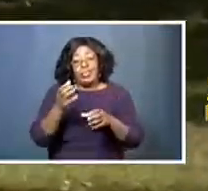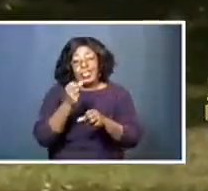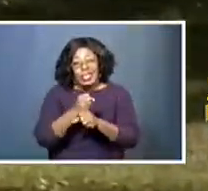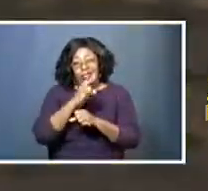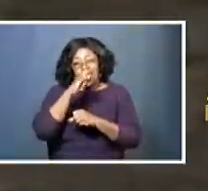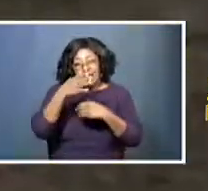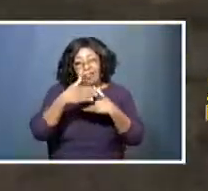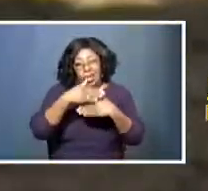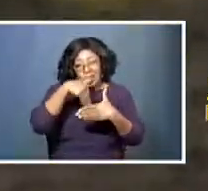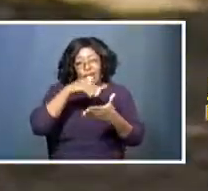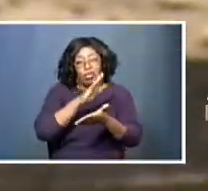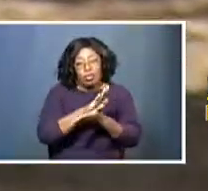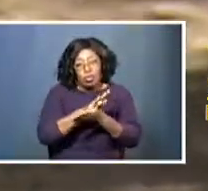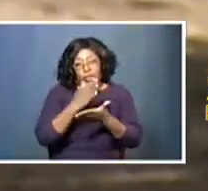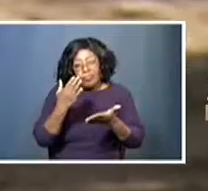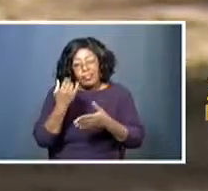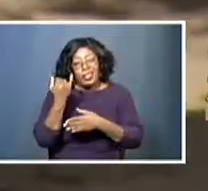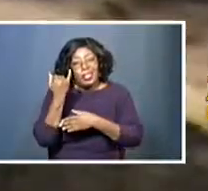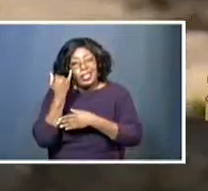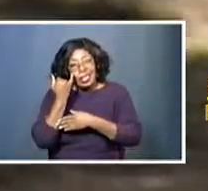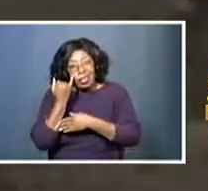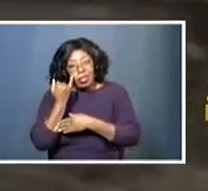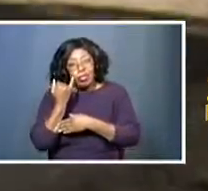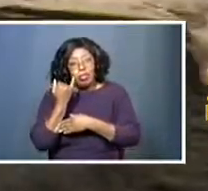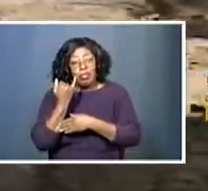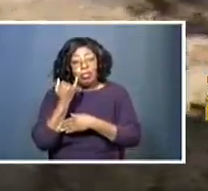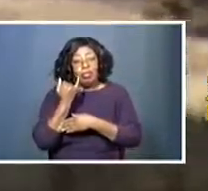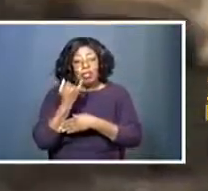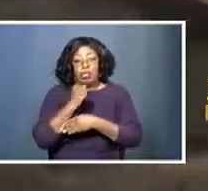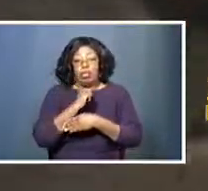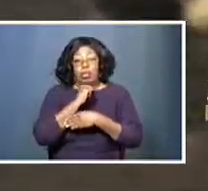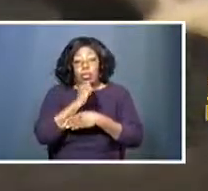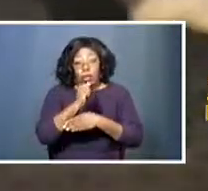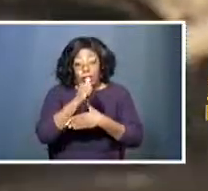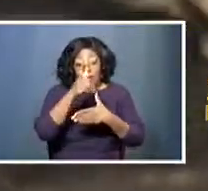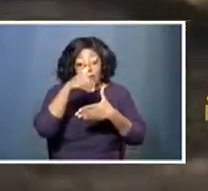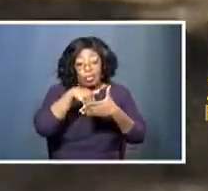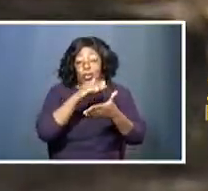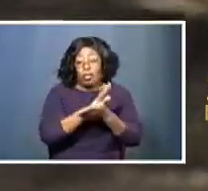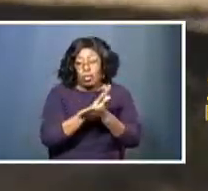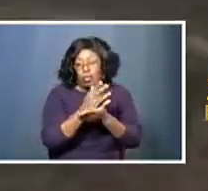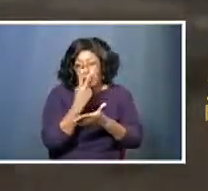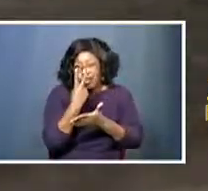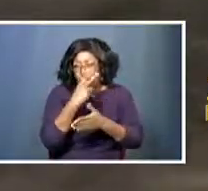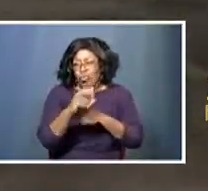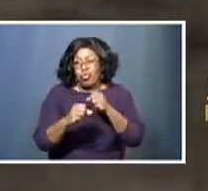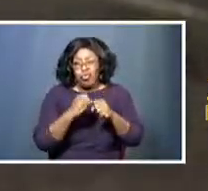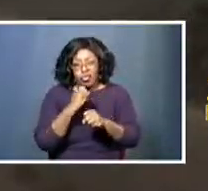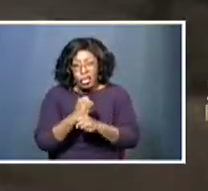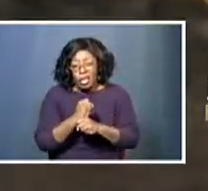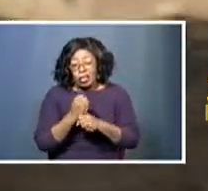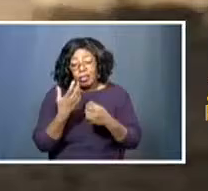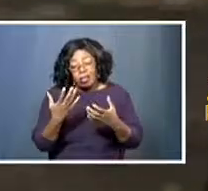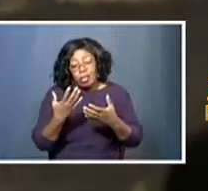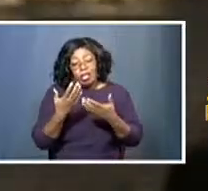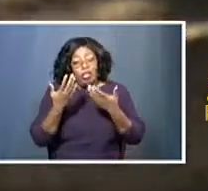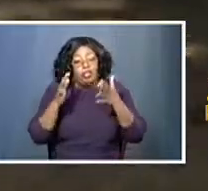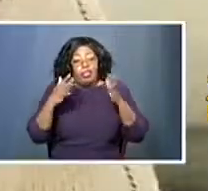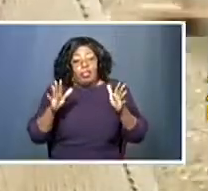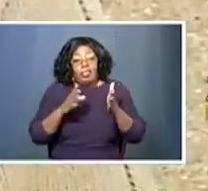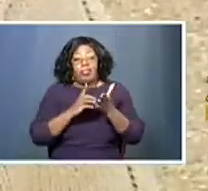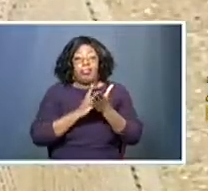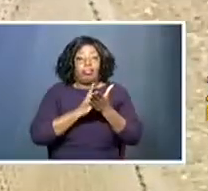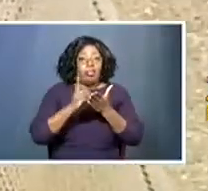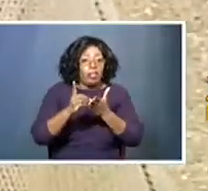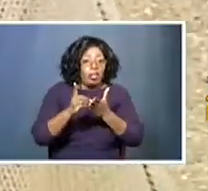school, because if you've been disengaged for 2 years, you've already developed other